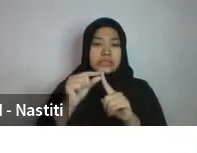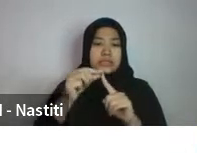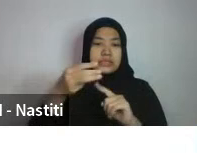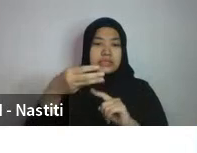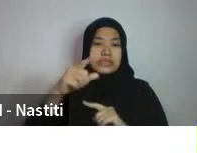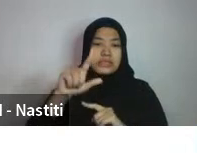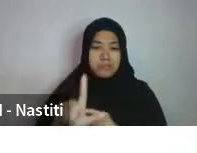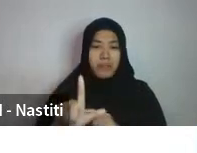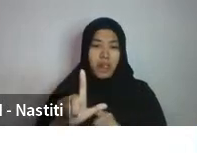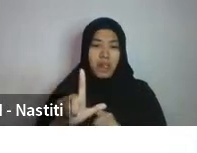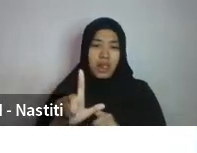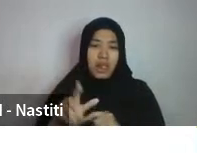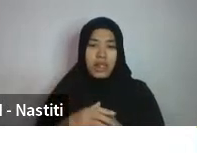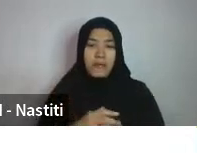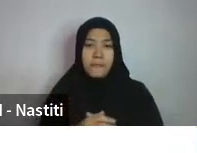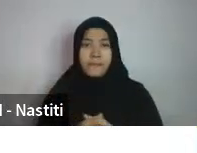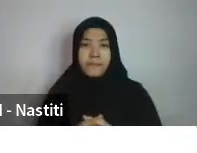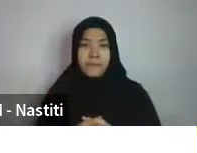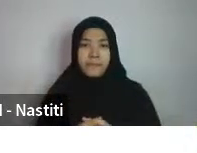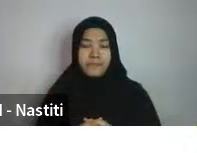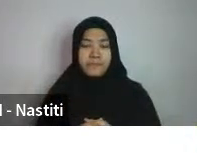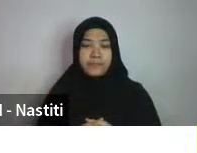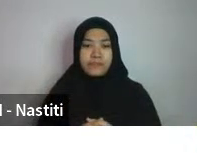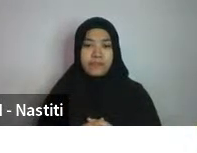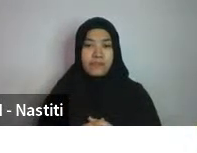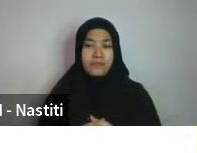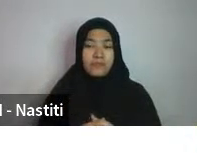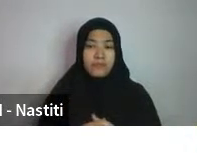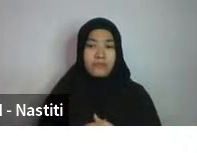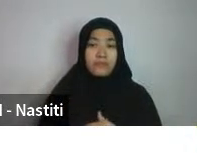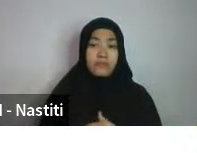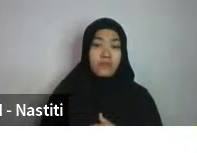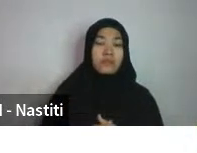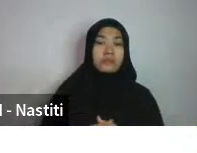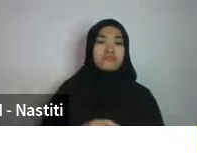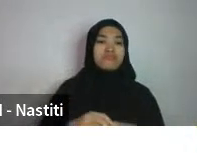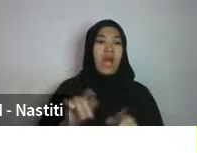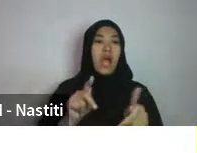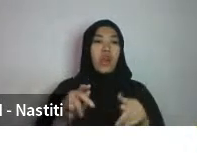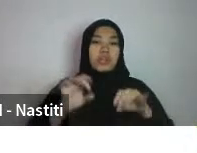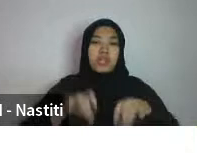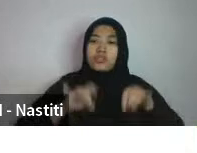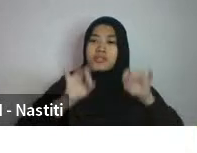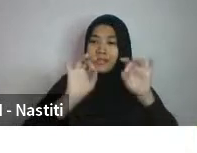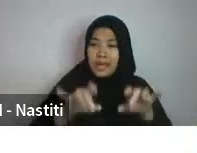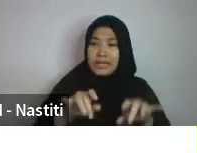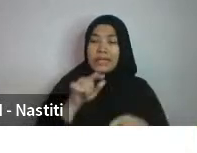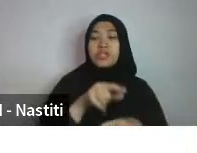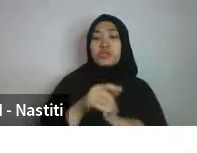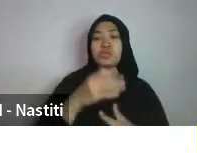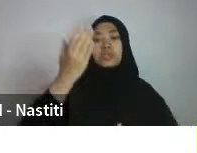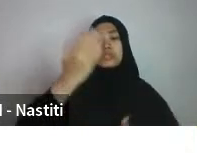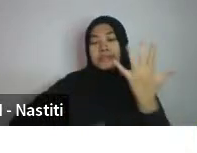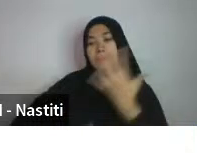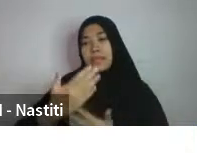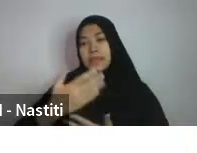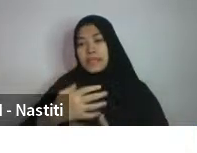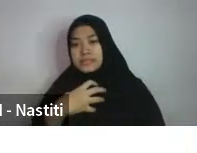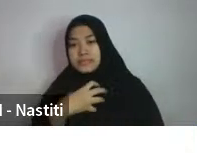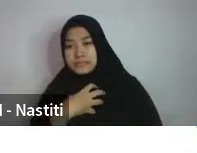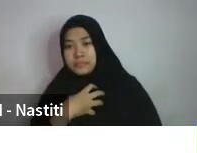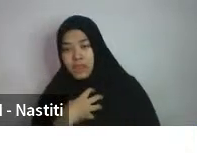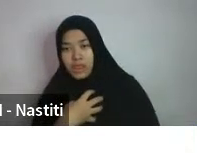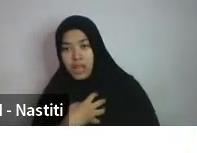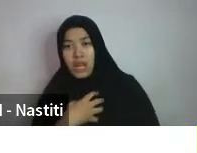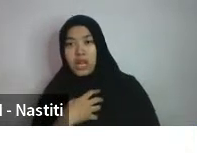disability. In fact, a case can be made that of any group in Australia, those with autism probably have the worst